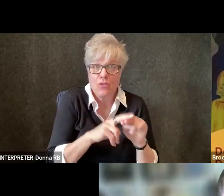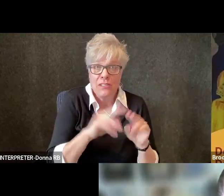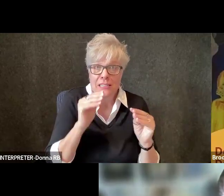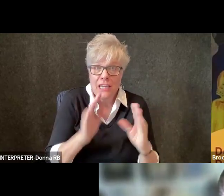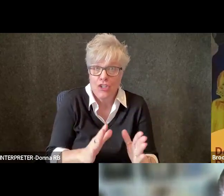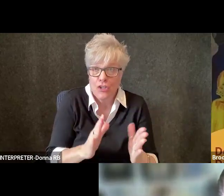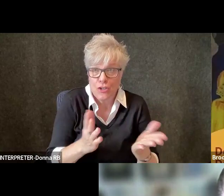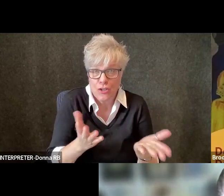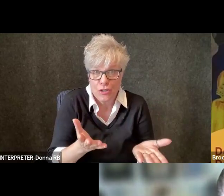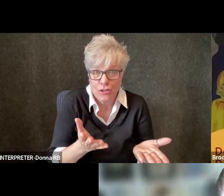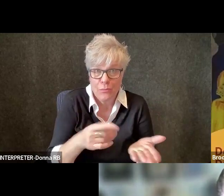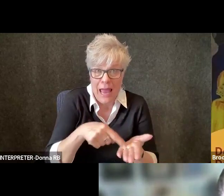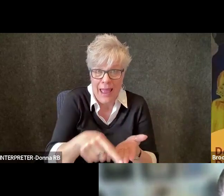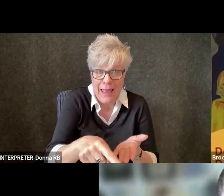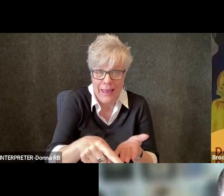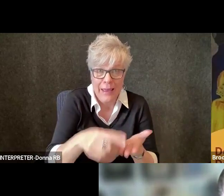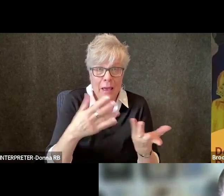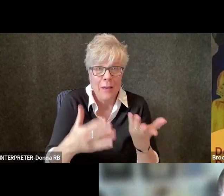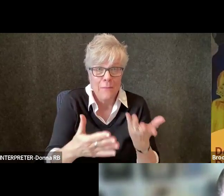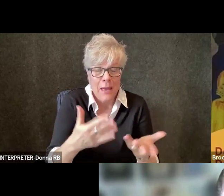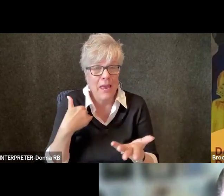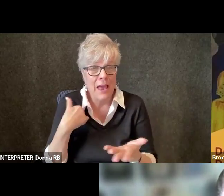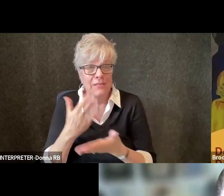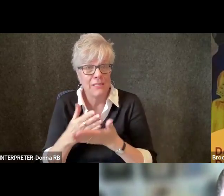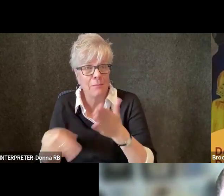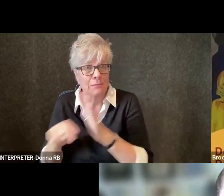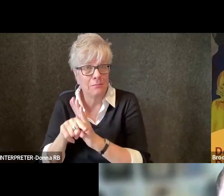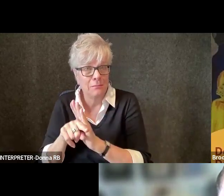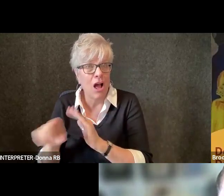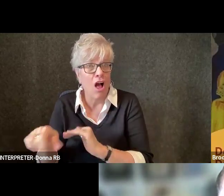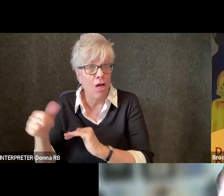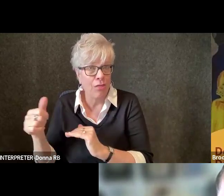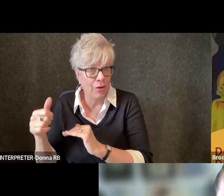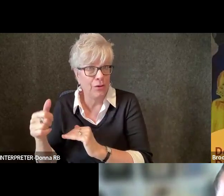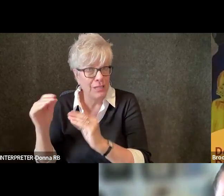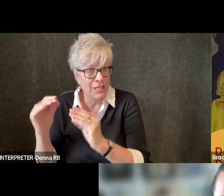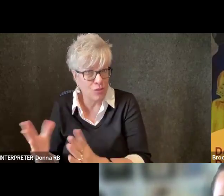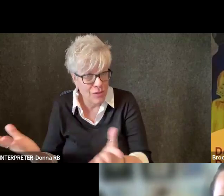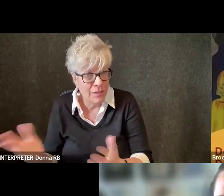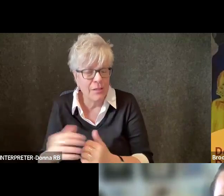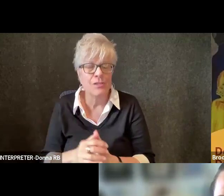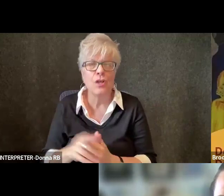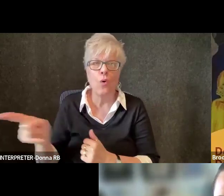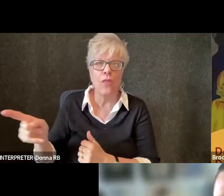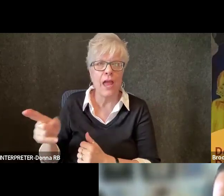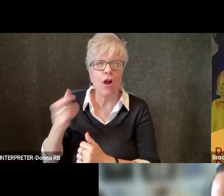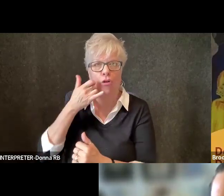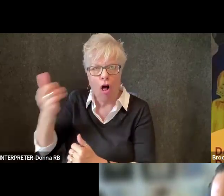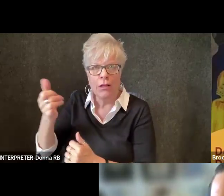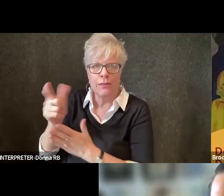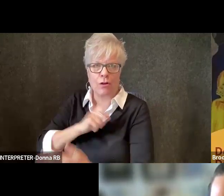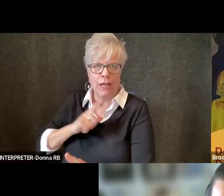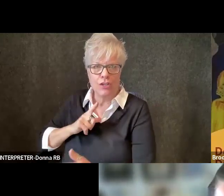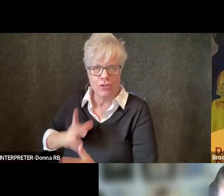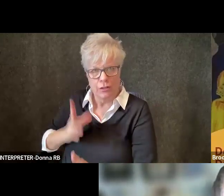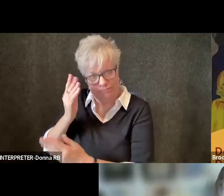have some maybe detrimental effects on some other teachers. So they're reaching out to their legislators and letting them know that. So